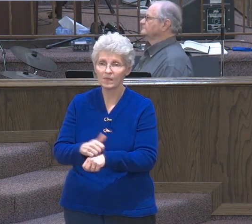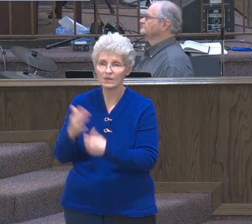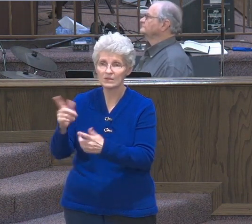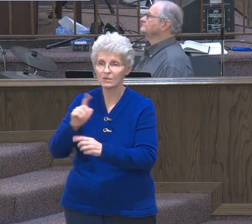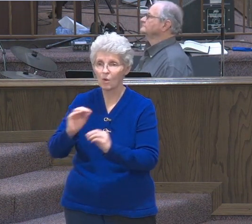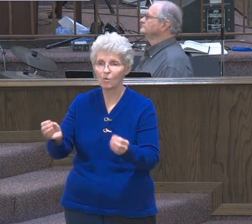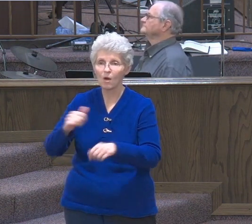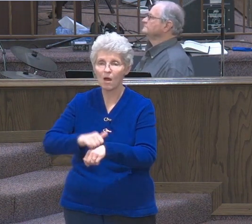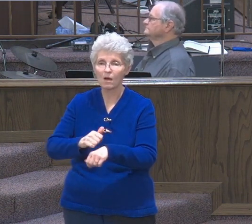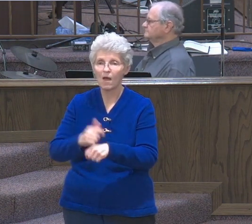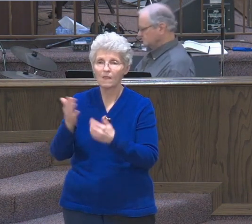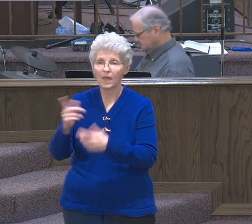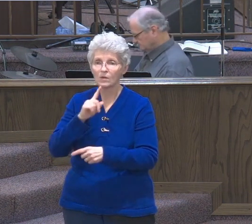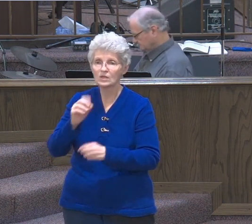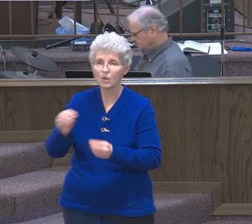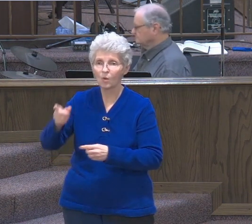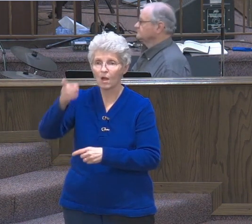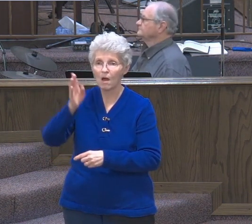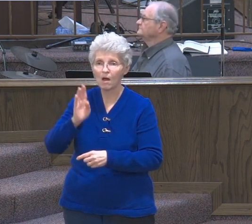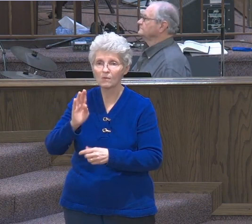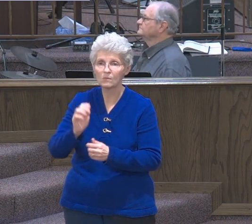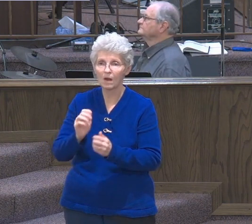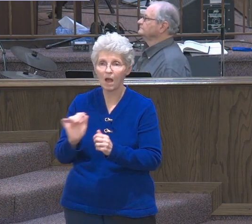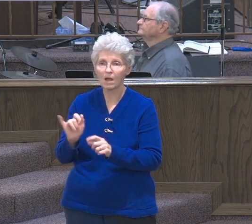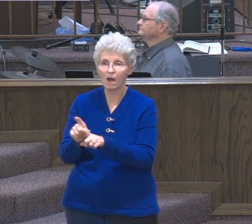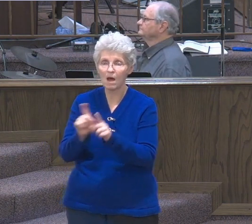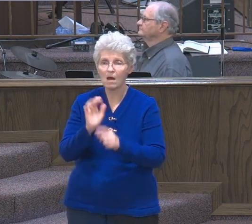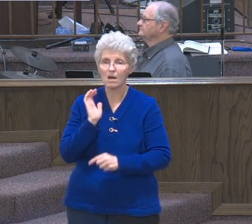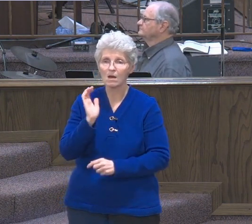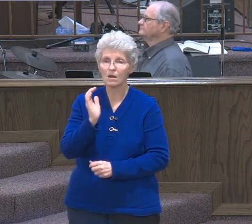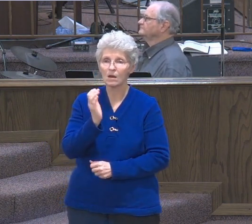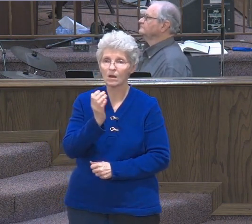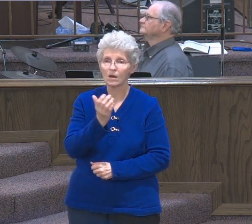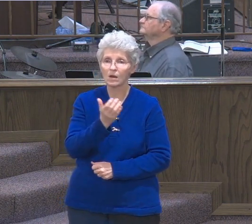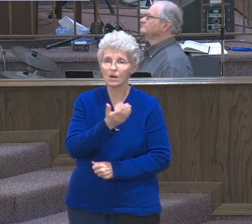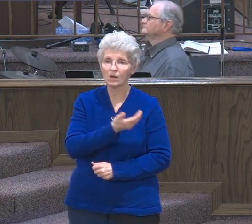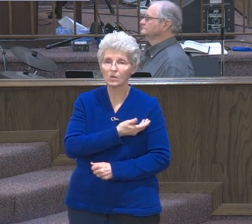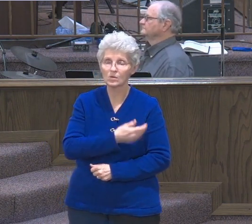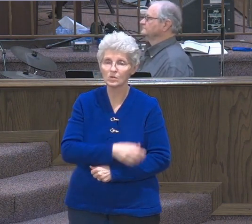There is no rock, there is no God like